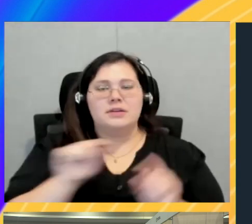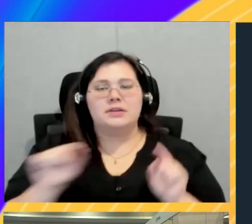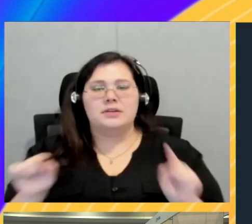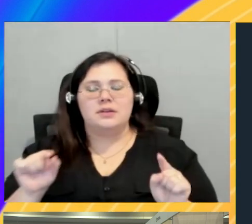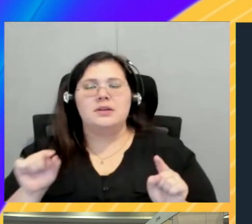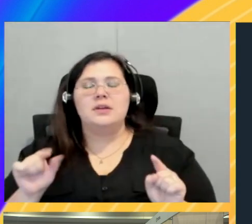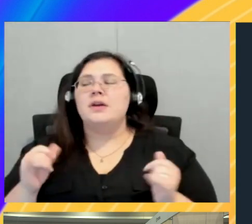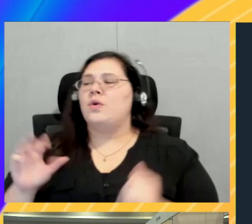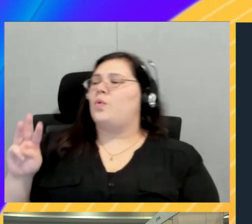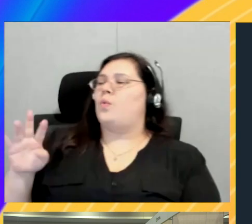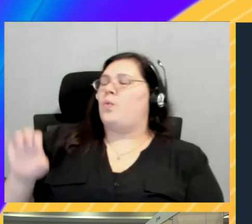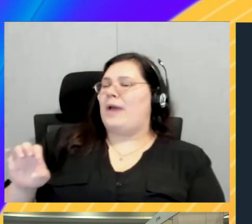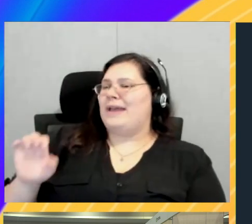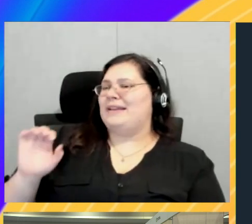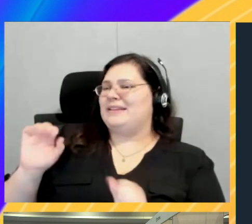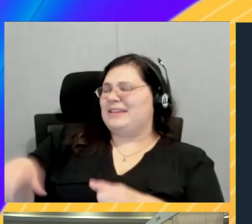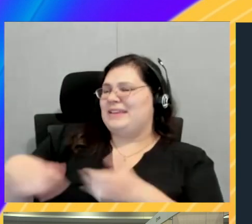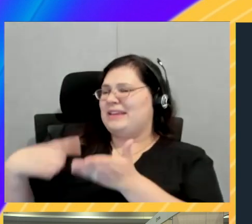of those